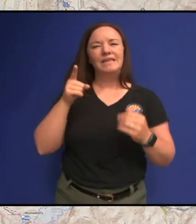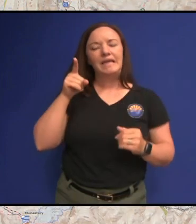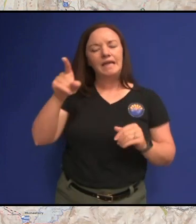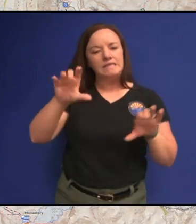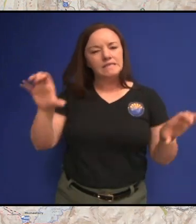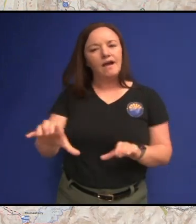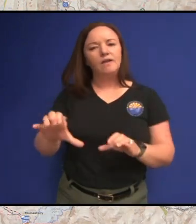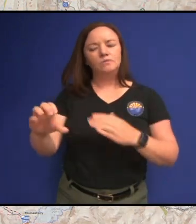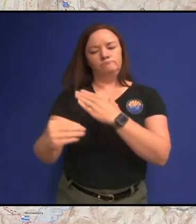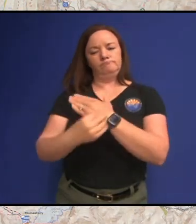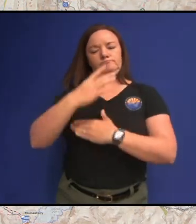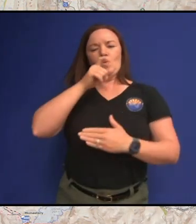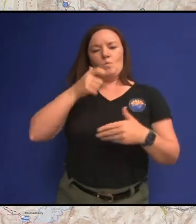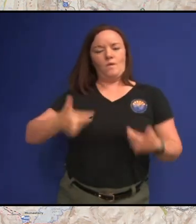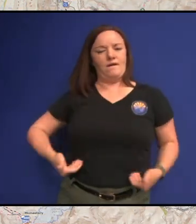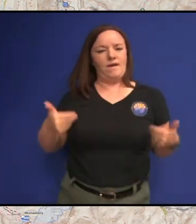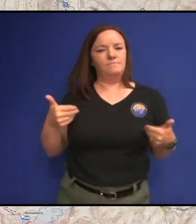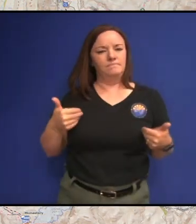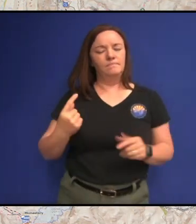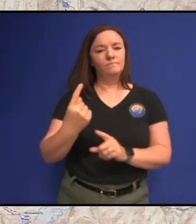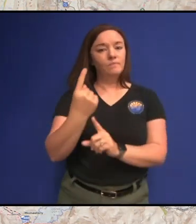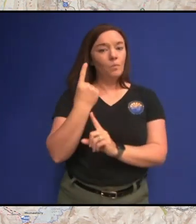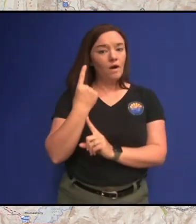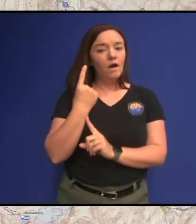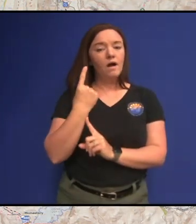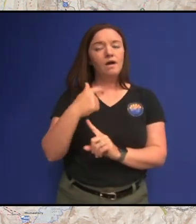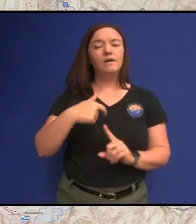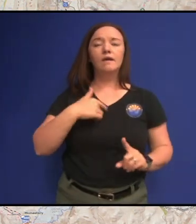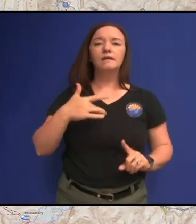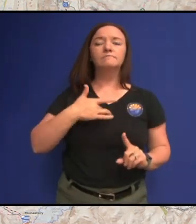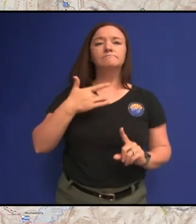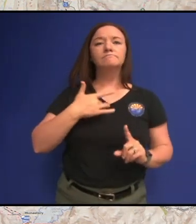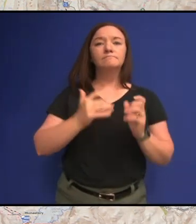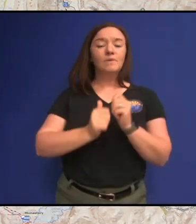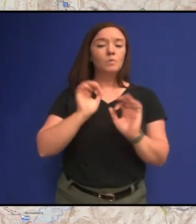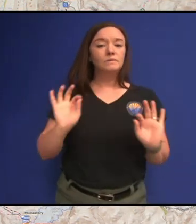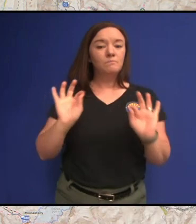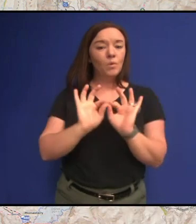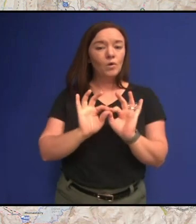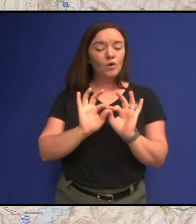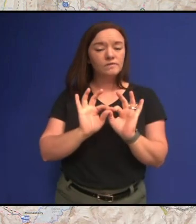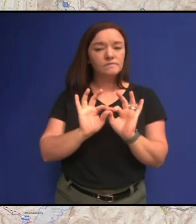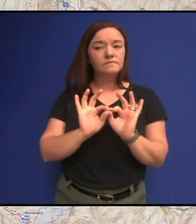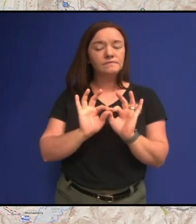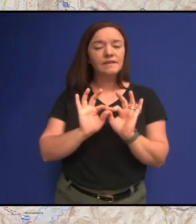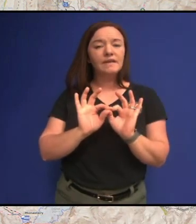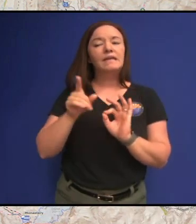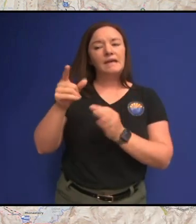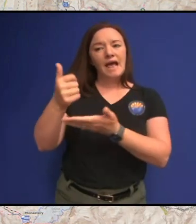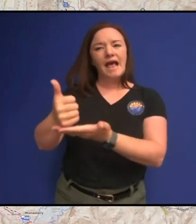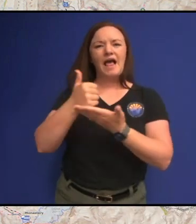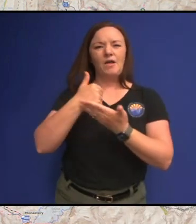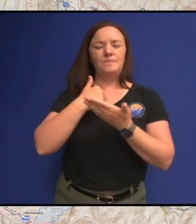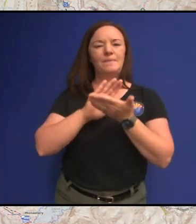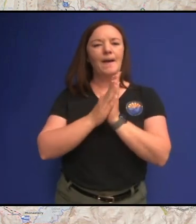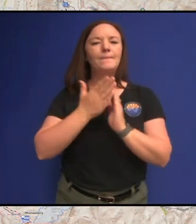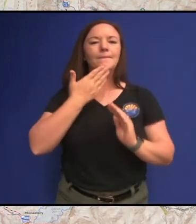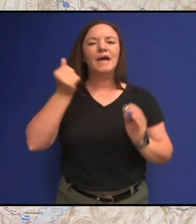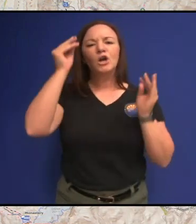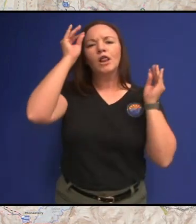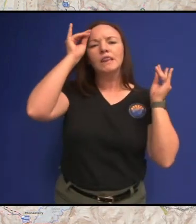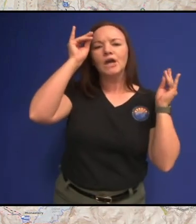am, and one of them that I think is most important is help me be a better thinker and not to